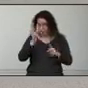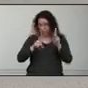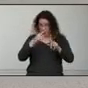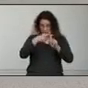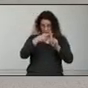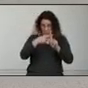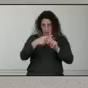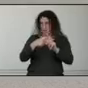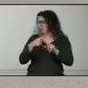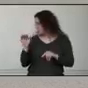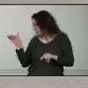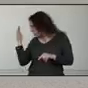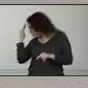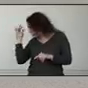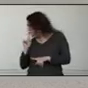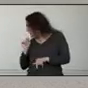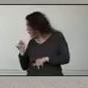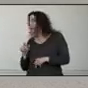know the answer to that?